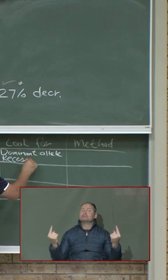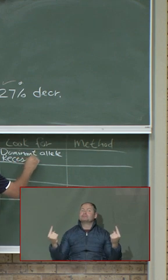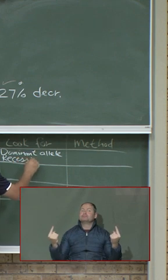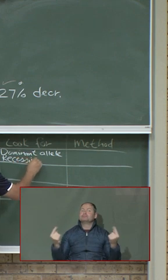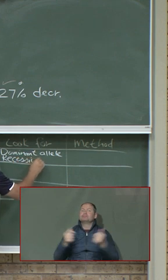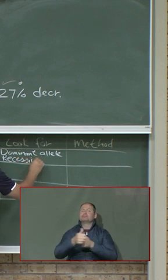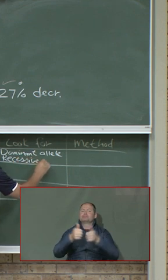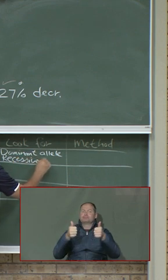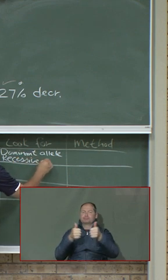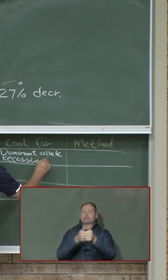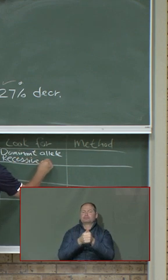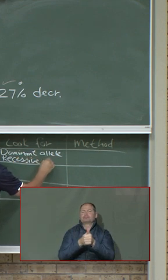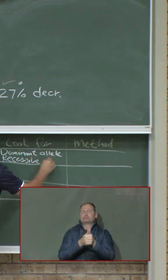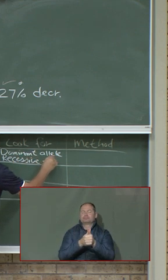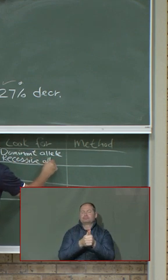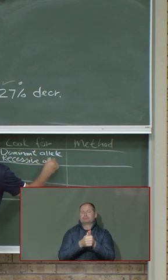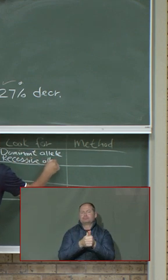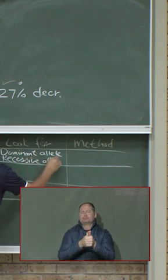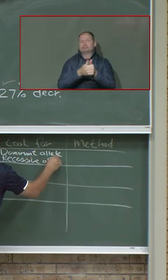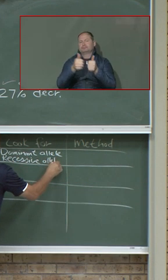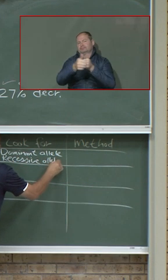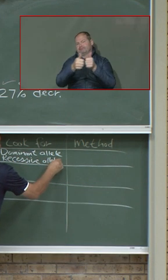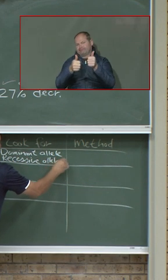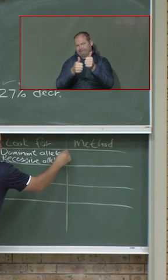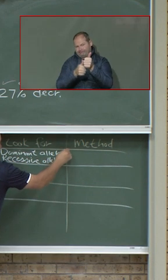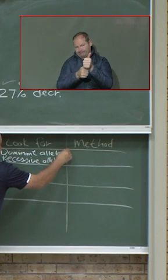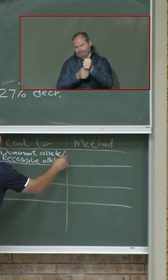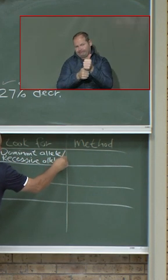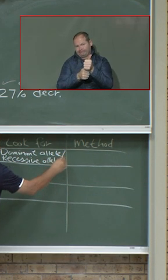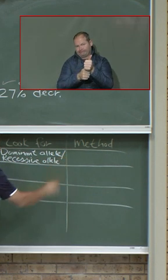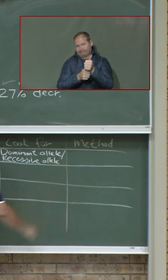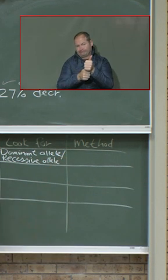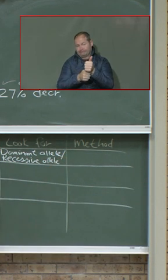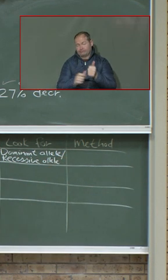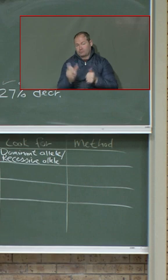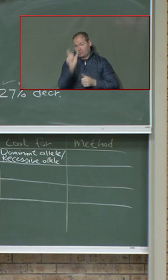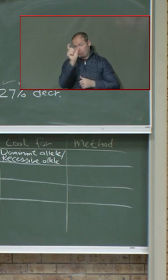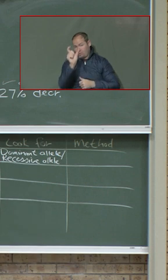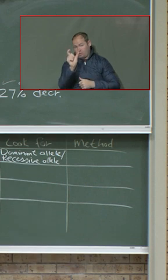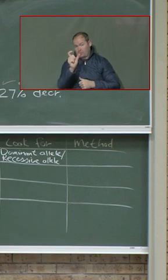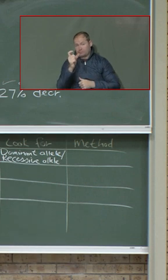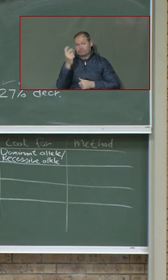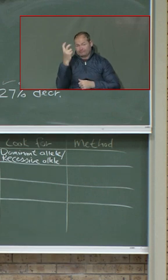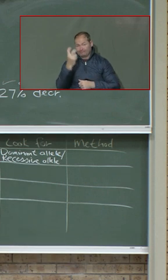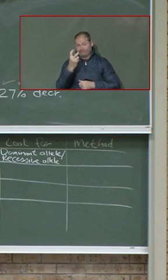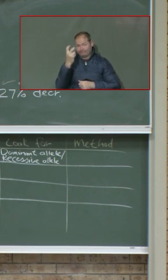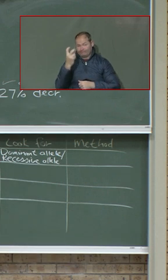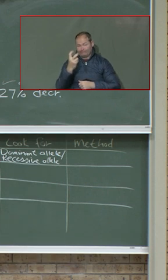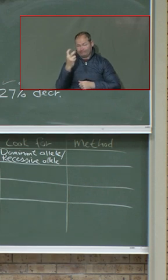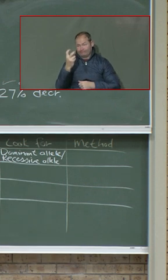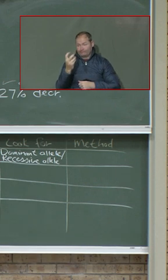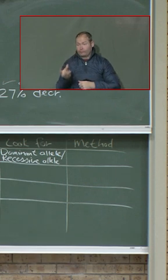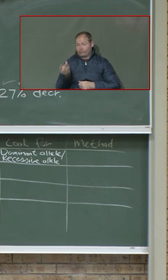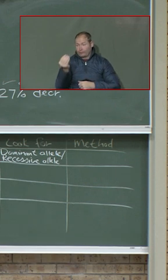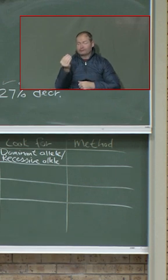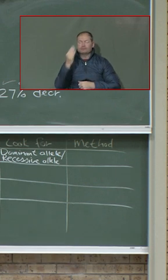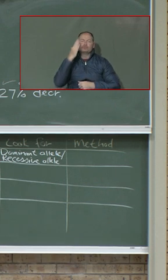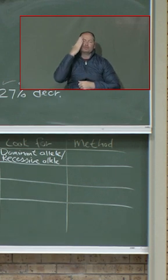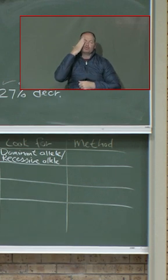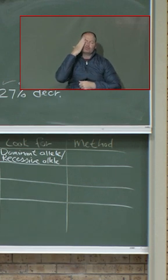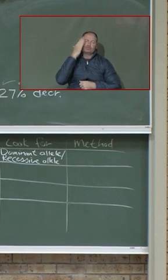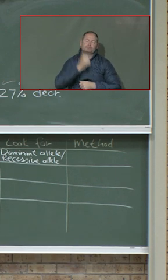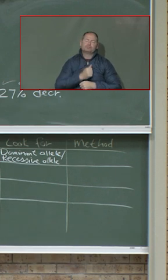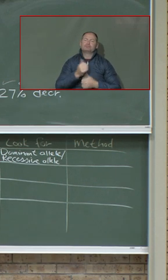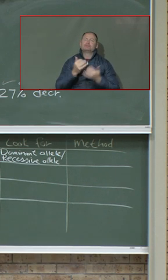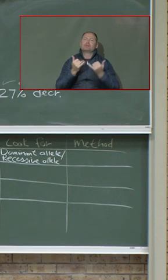Recessive. Recessive allele. You look out for these words. Now, the method we use, let me